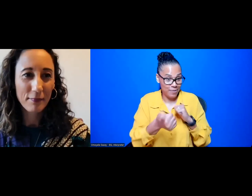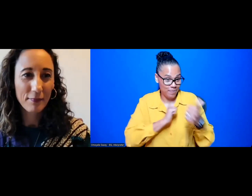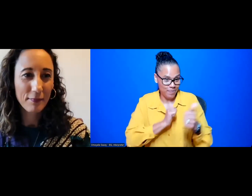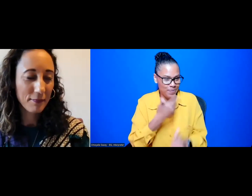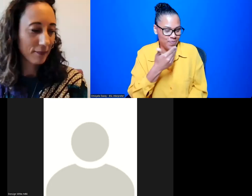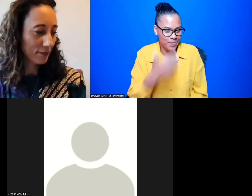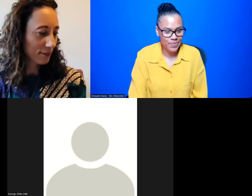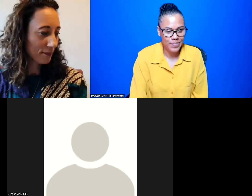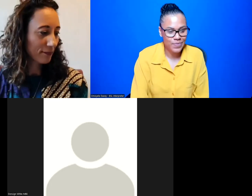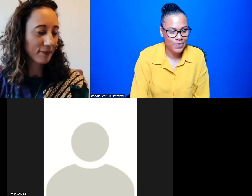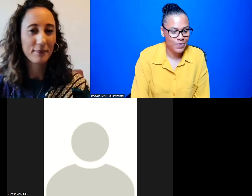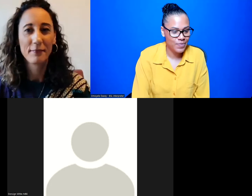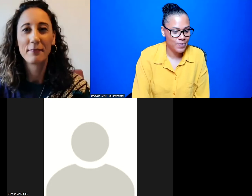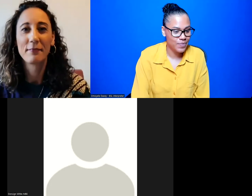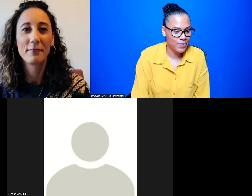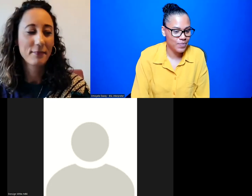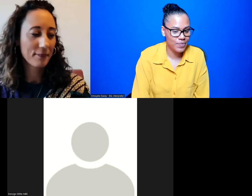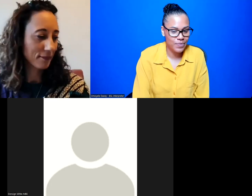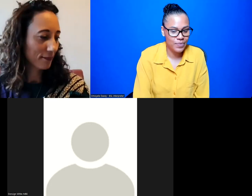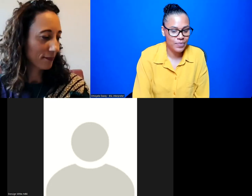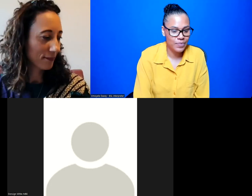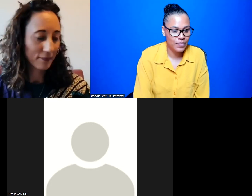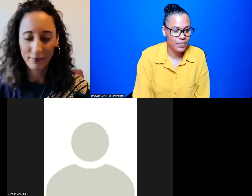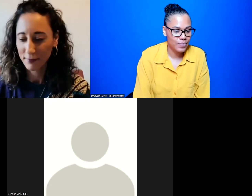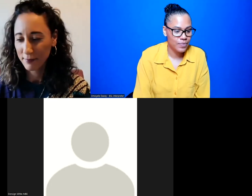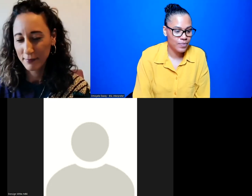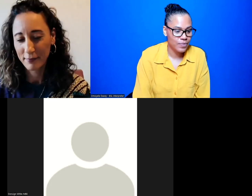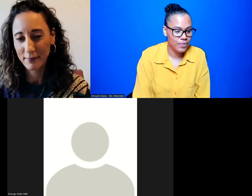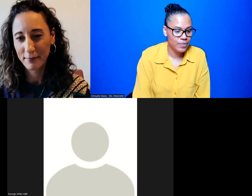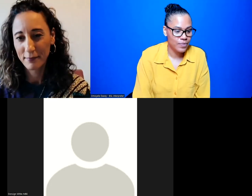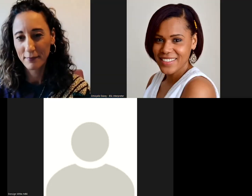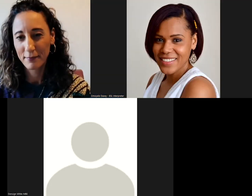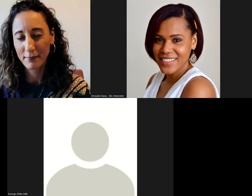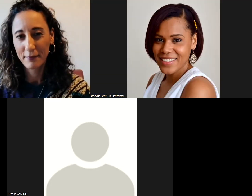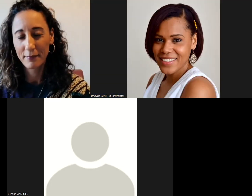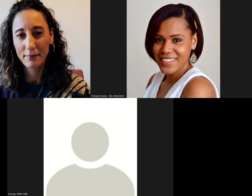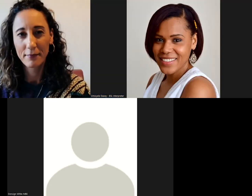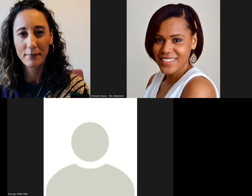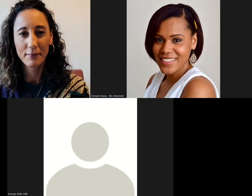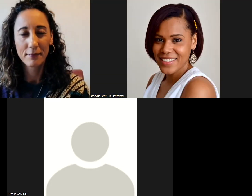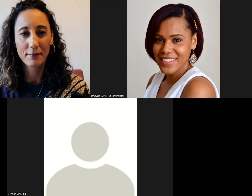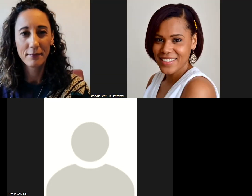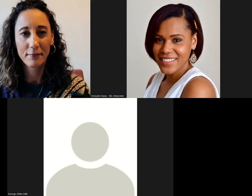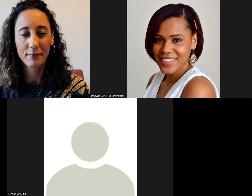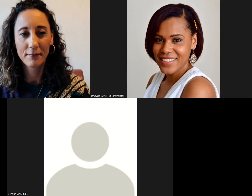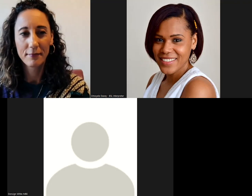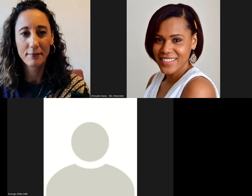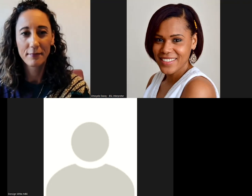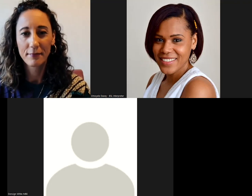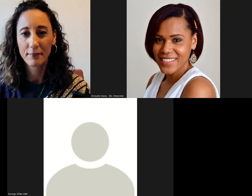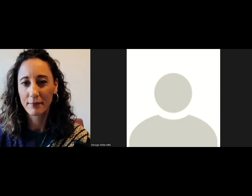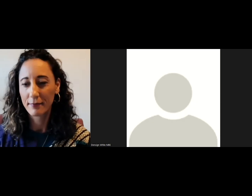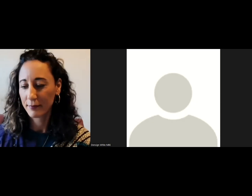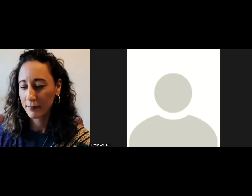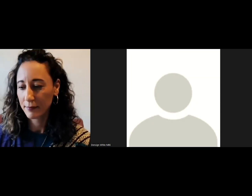Thank you, Michelle, and thanks for winding up the meeting and for hosting this event for the second year for us. It's